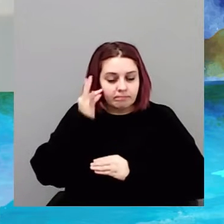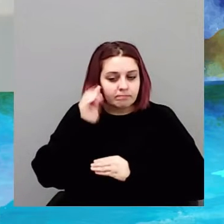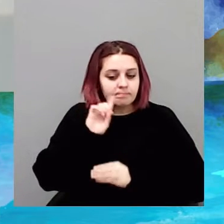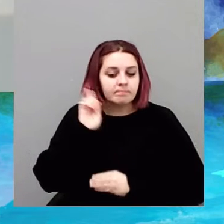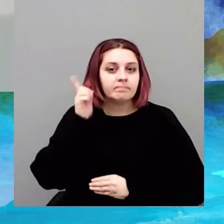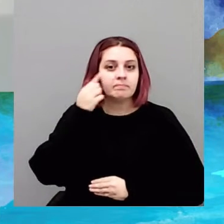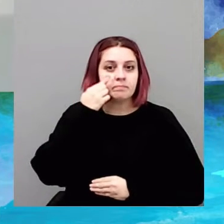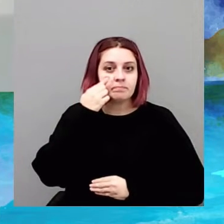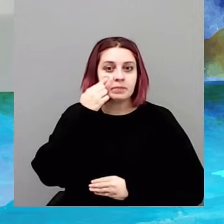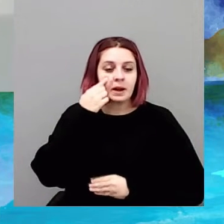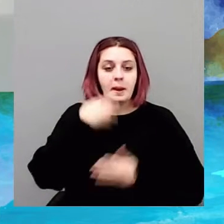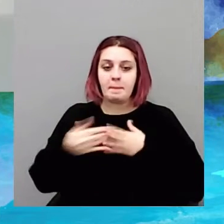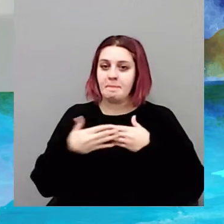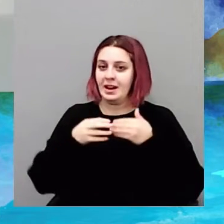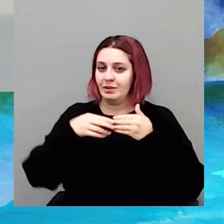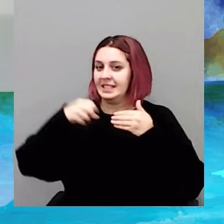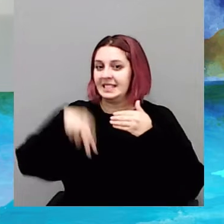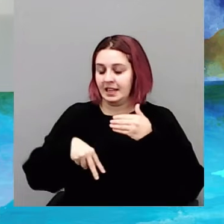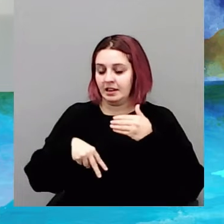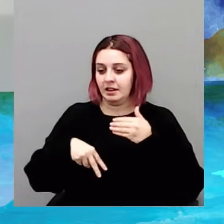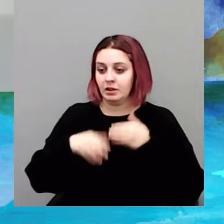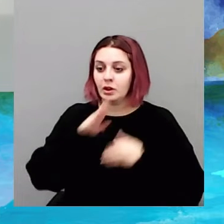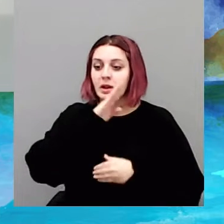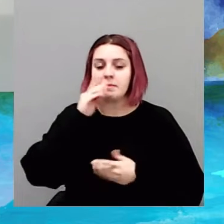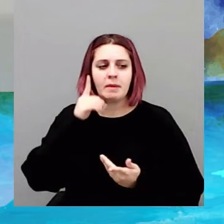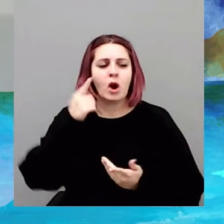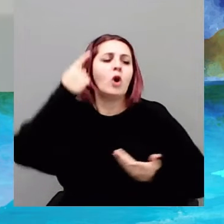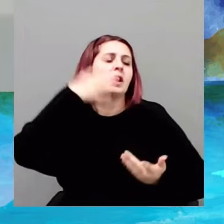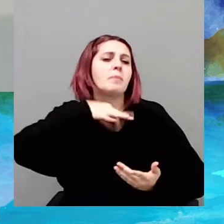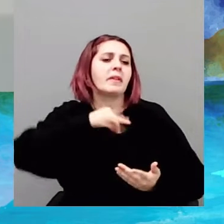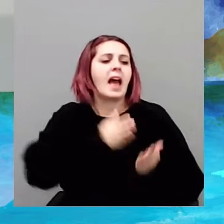for example, they had a problem